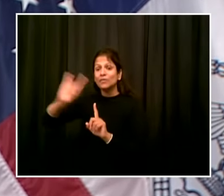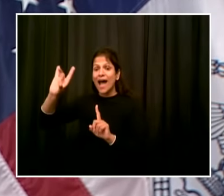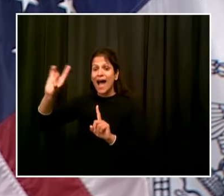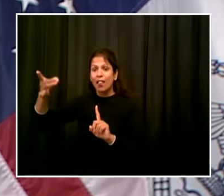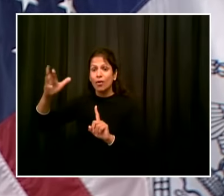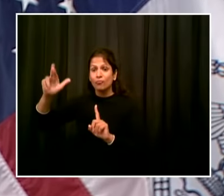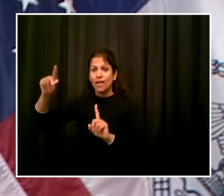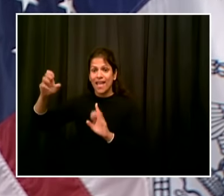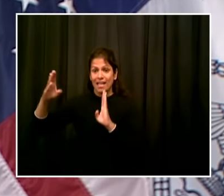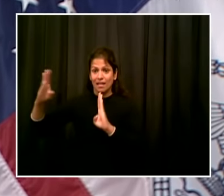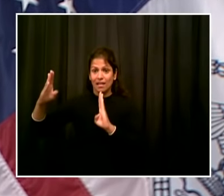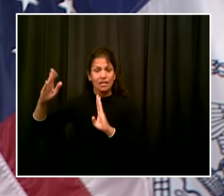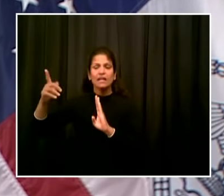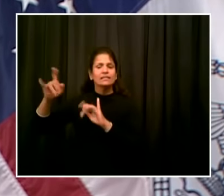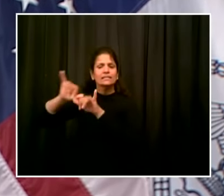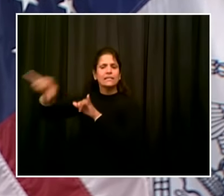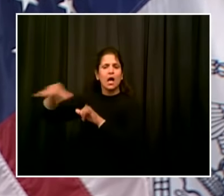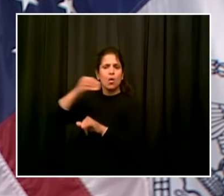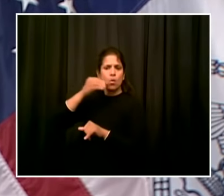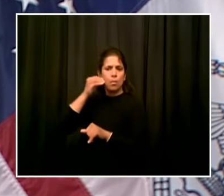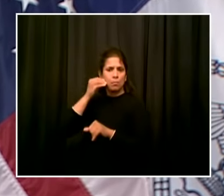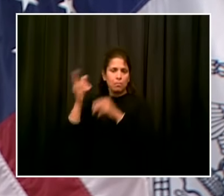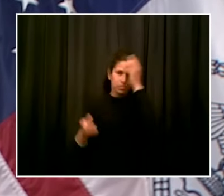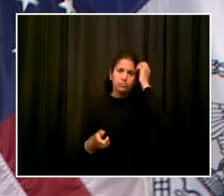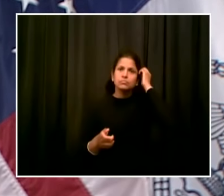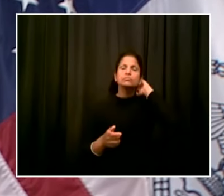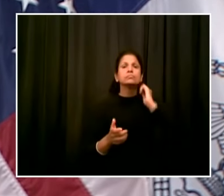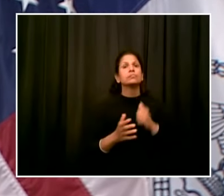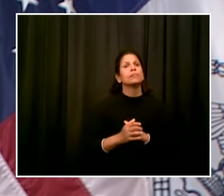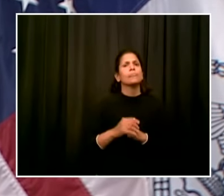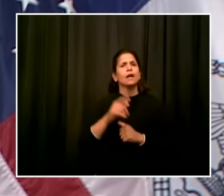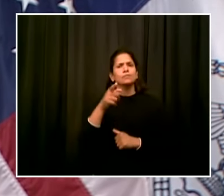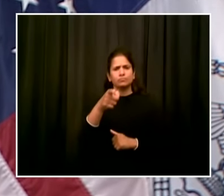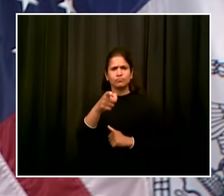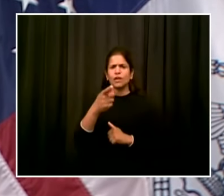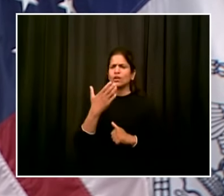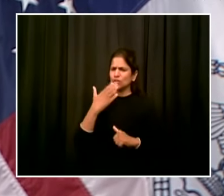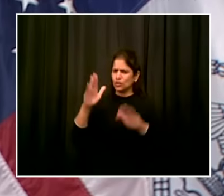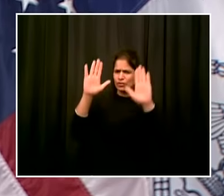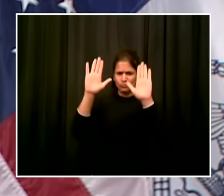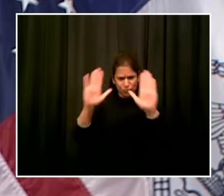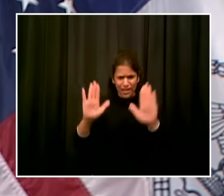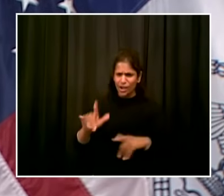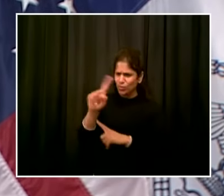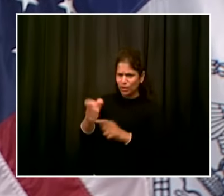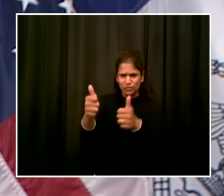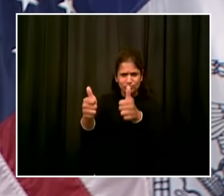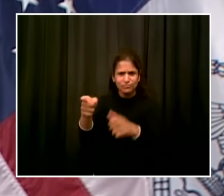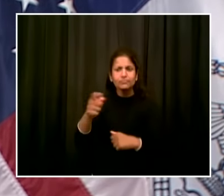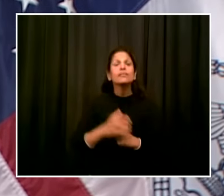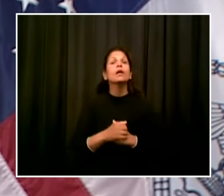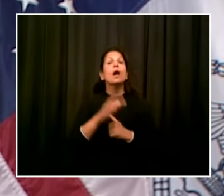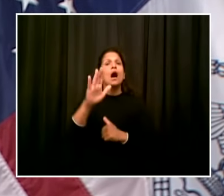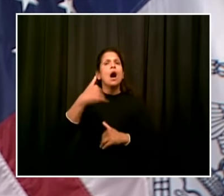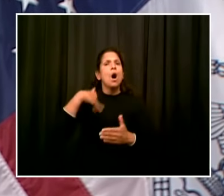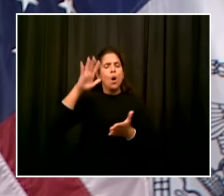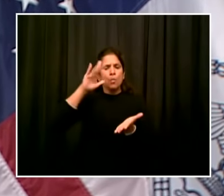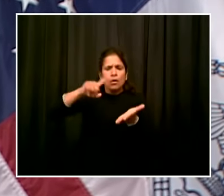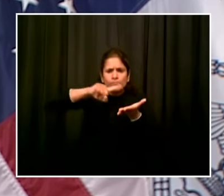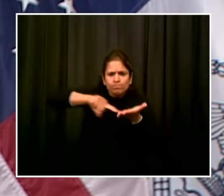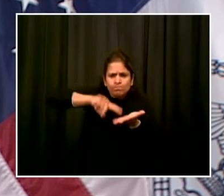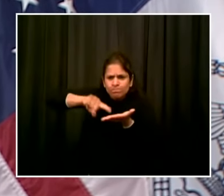I would say we will look at any and all options, but one, we're very careful and cautious here. We're the place